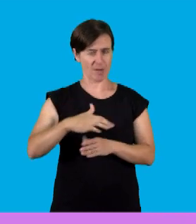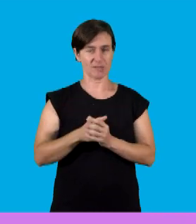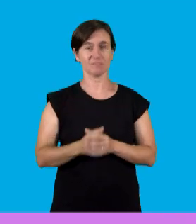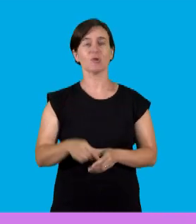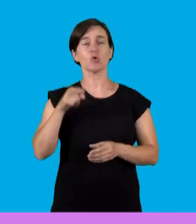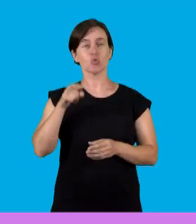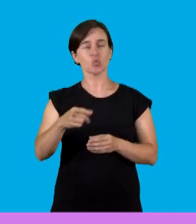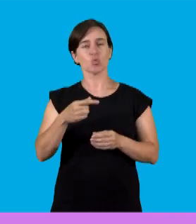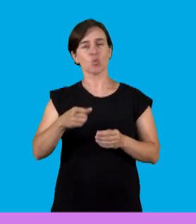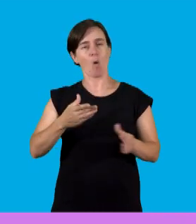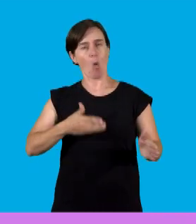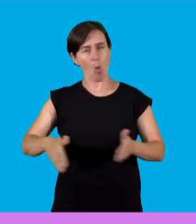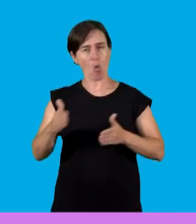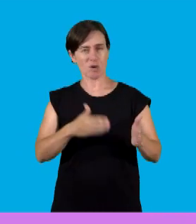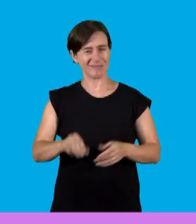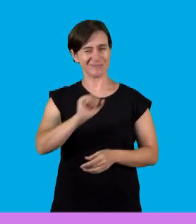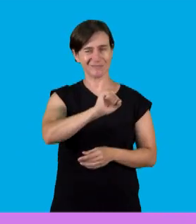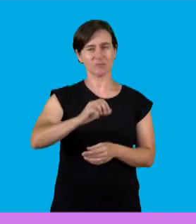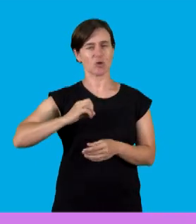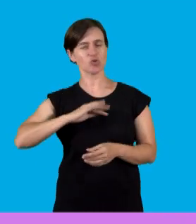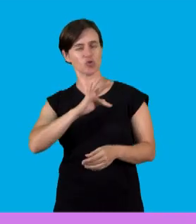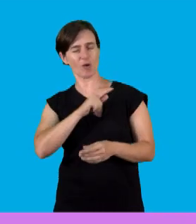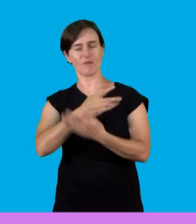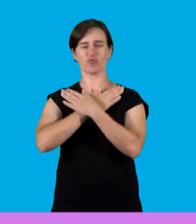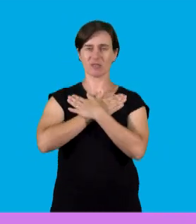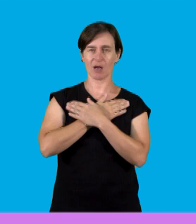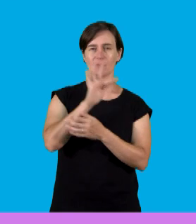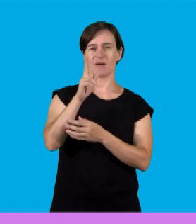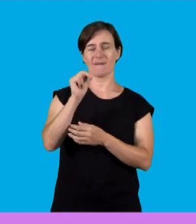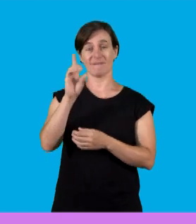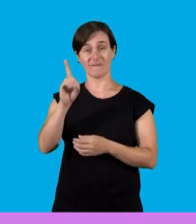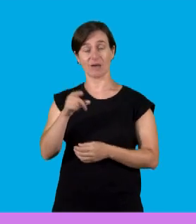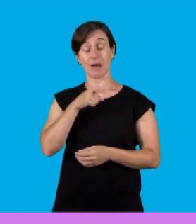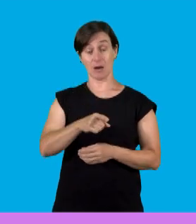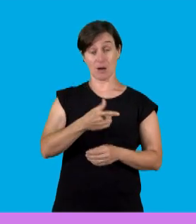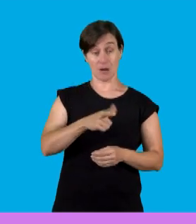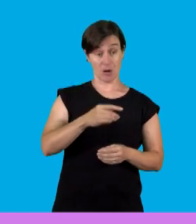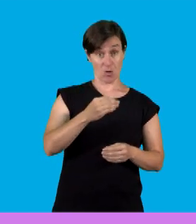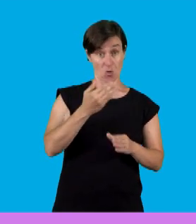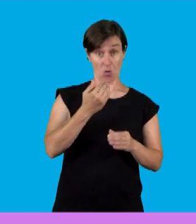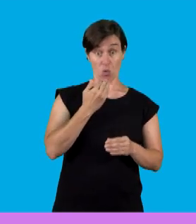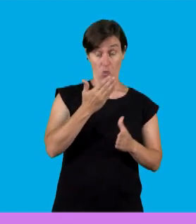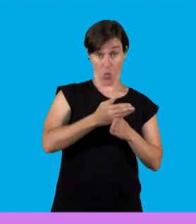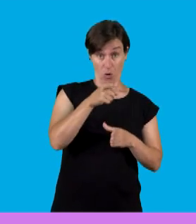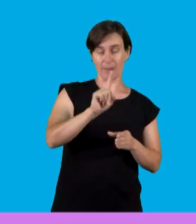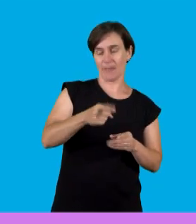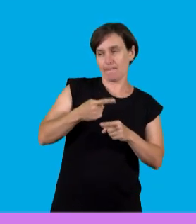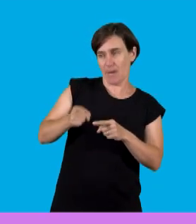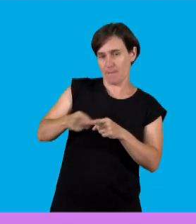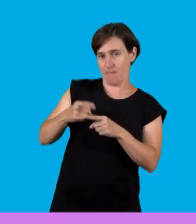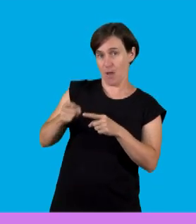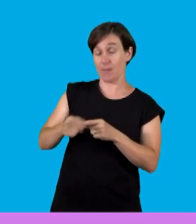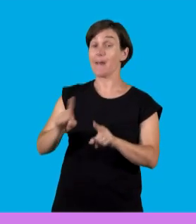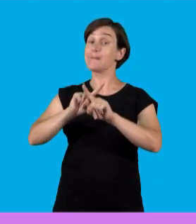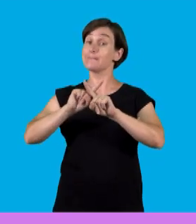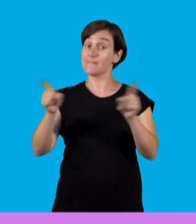and organize the investment of employees' retirement funds contributed by the employer and employees.